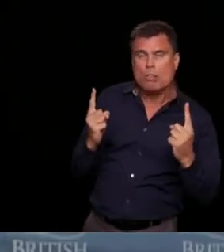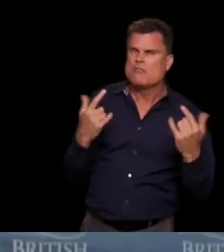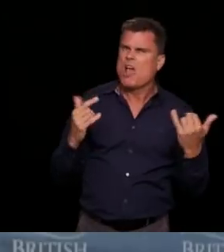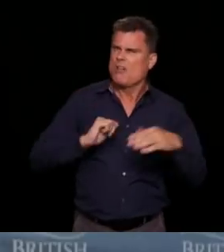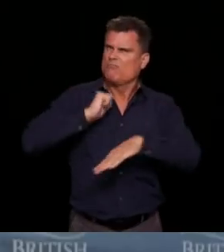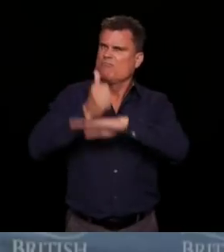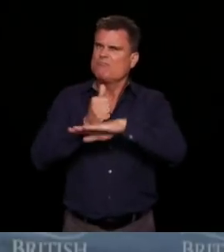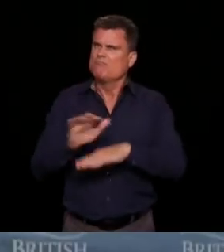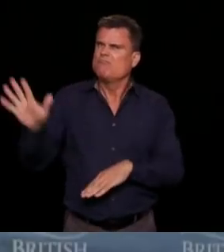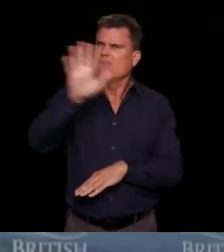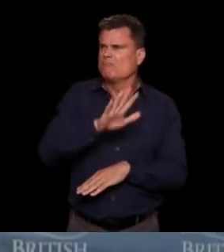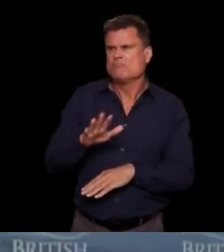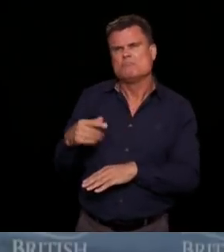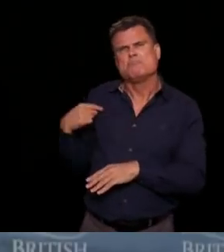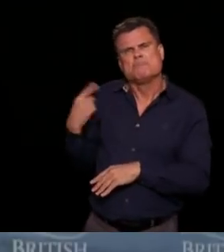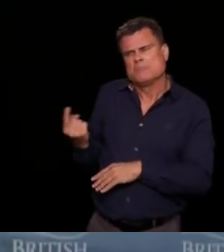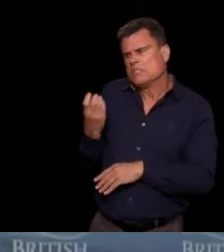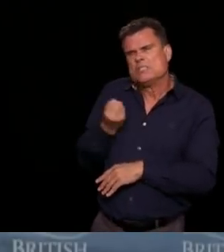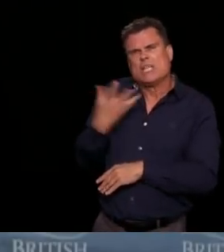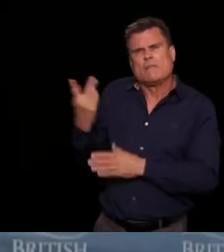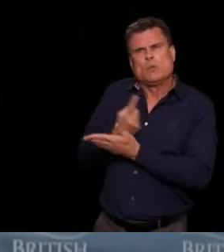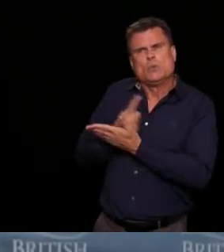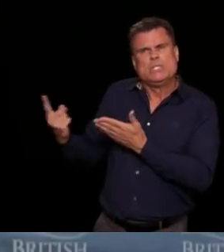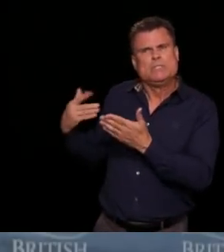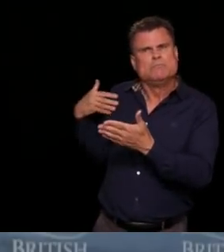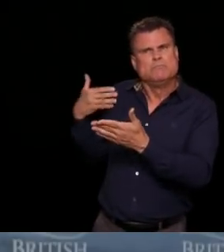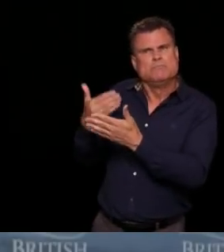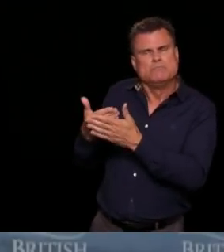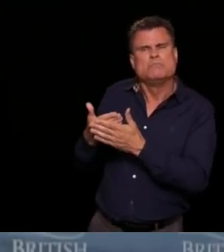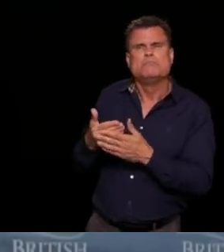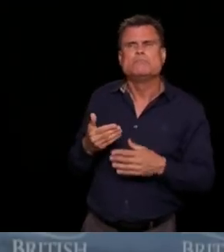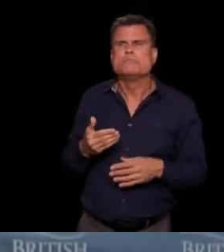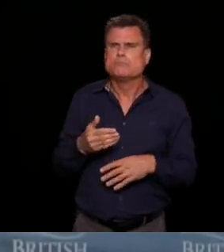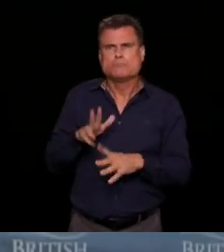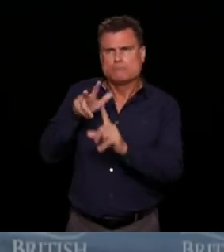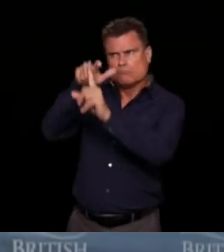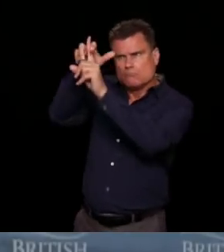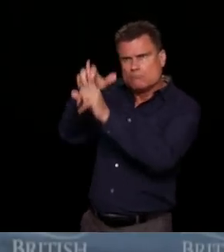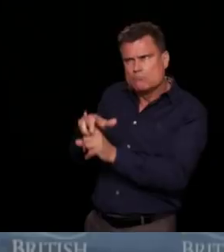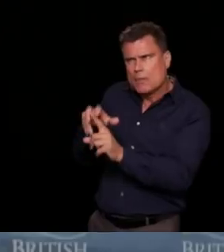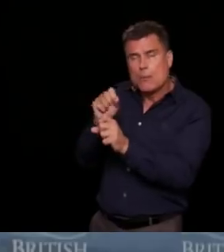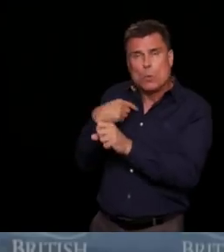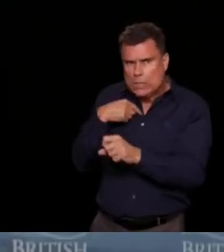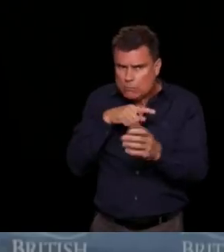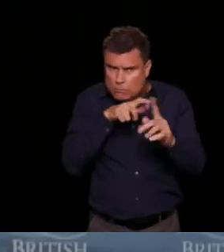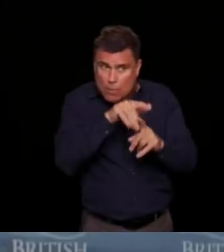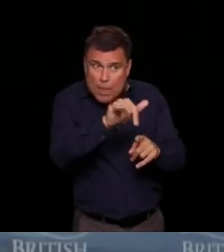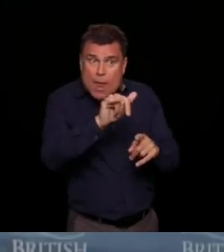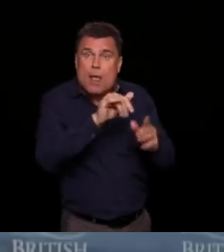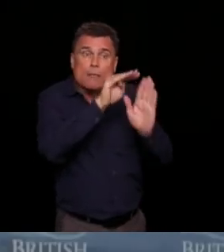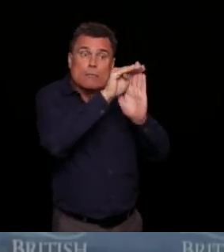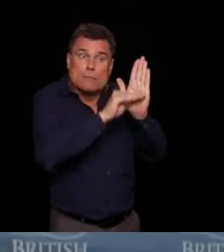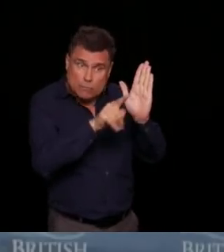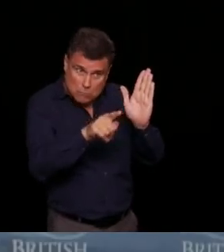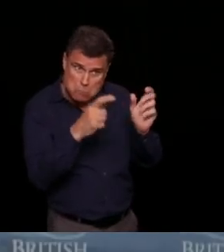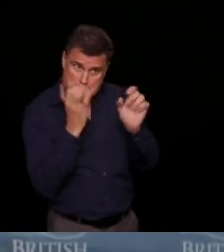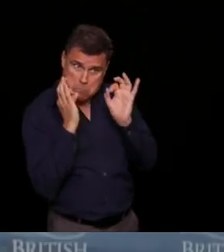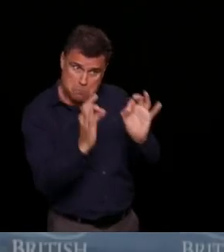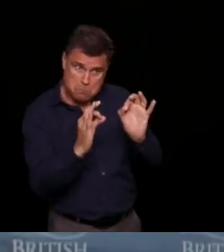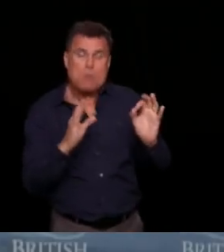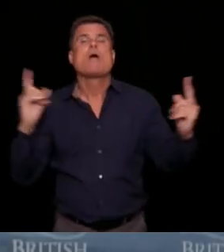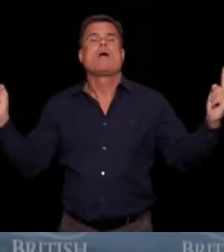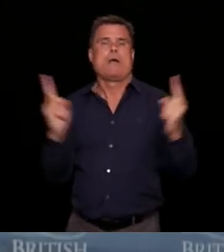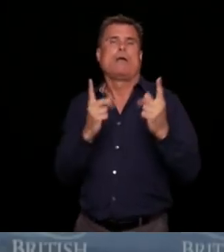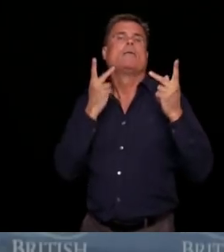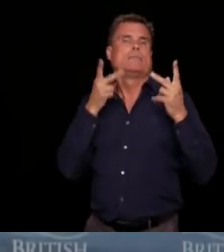and we will take obviously a thorough and thoughtful approach to this review. In closing, I wanted to say